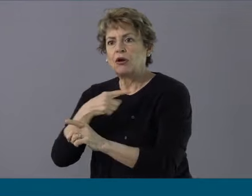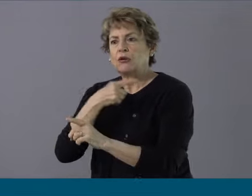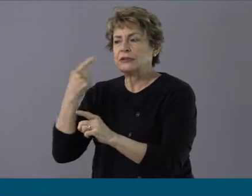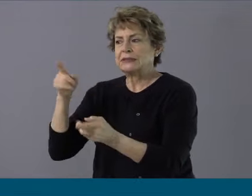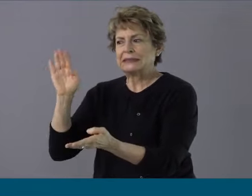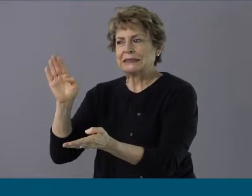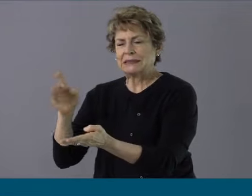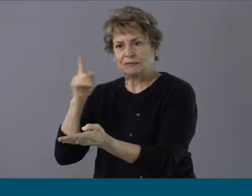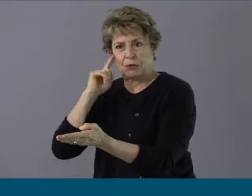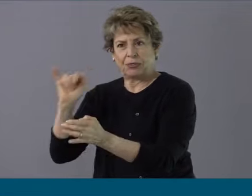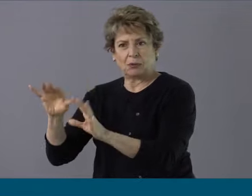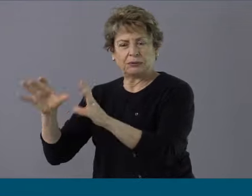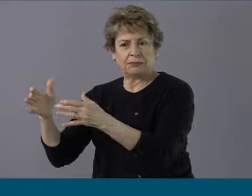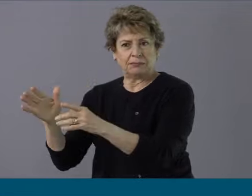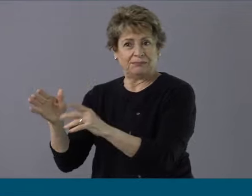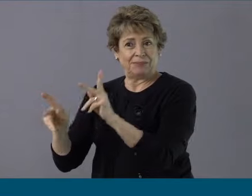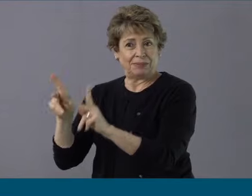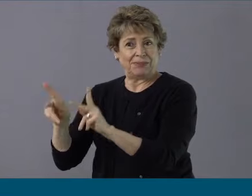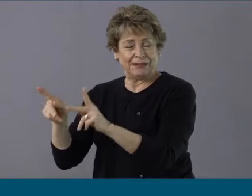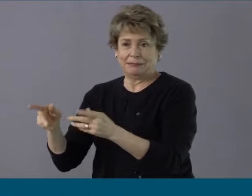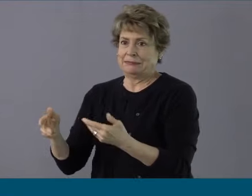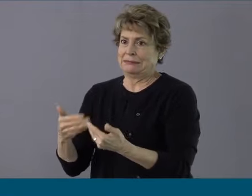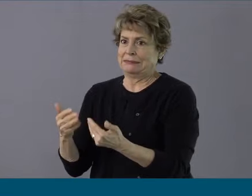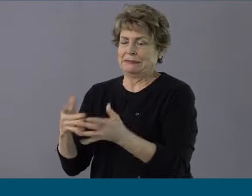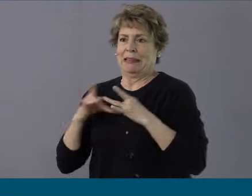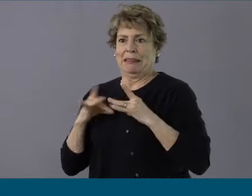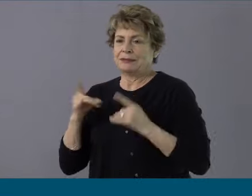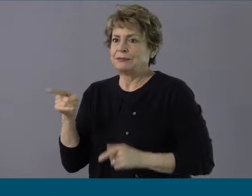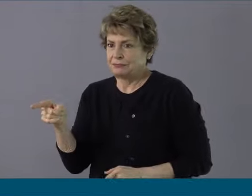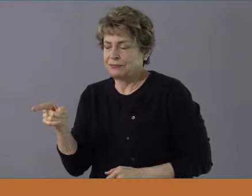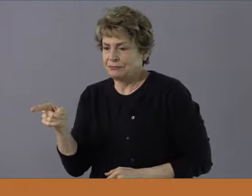government guidance or mandate where necessary.